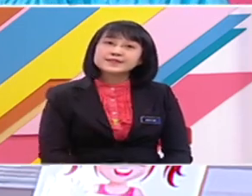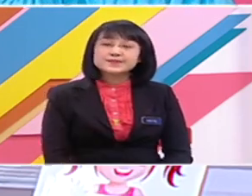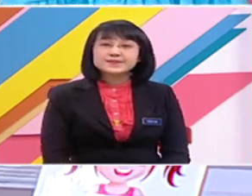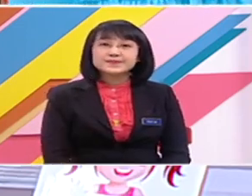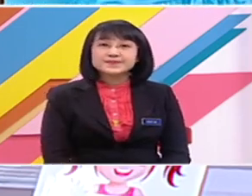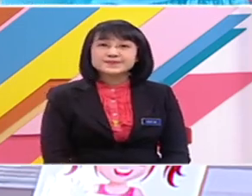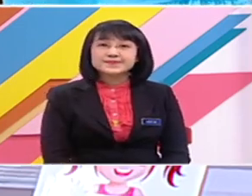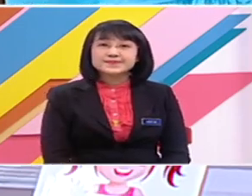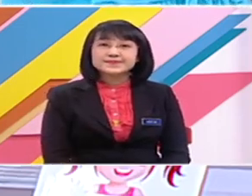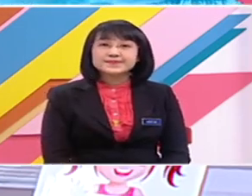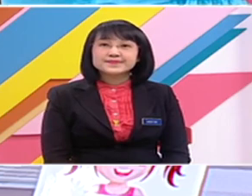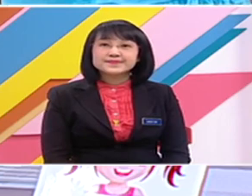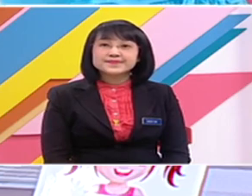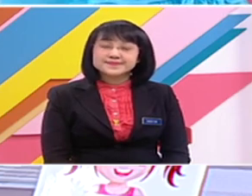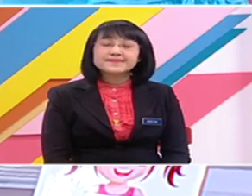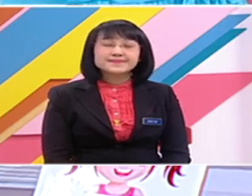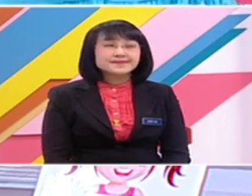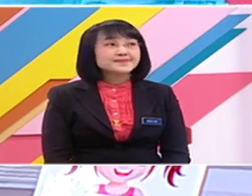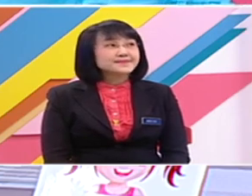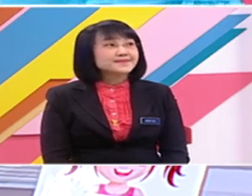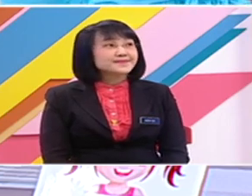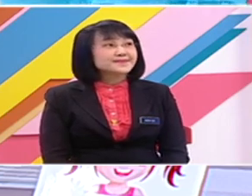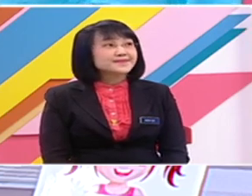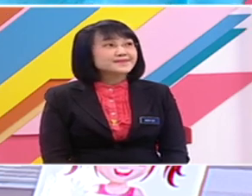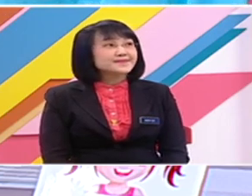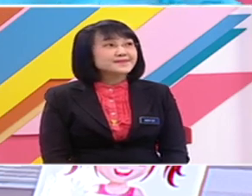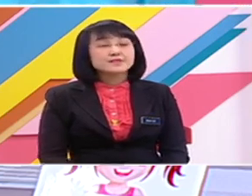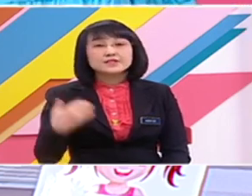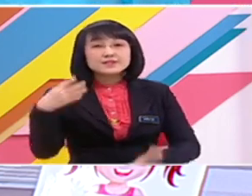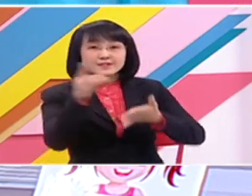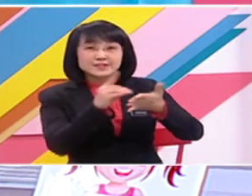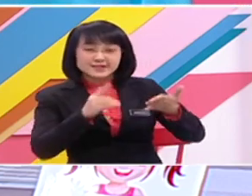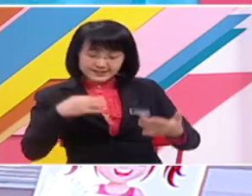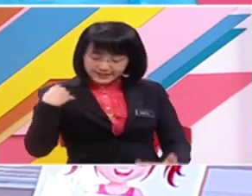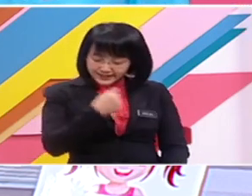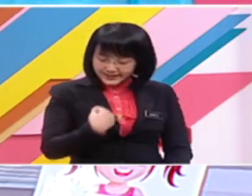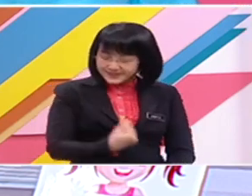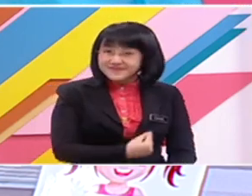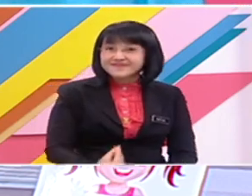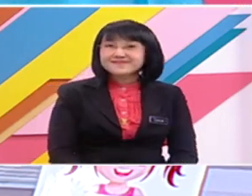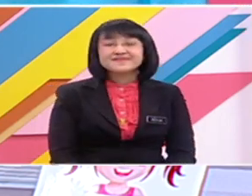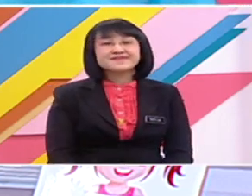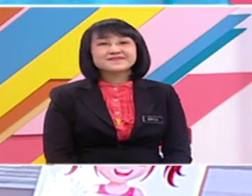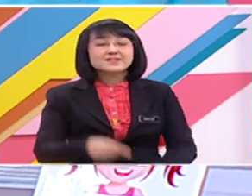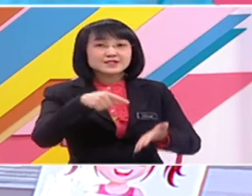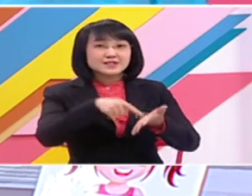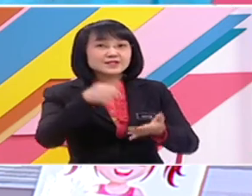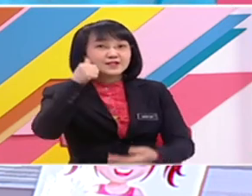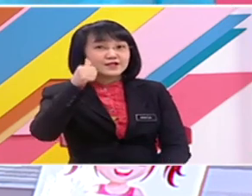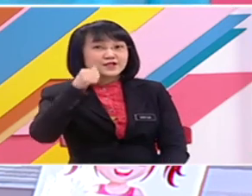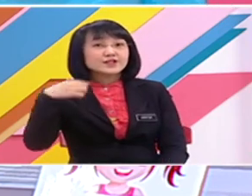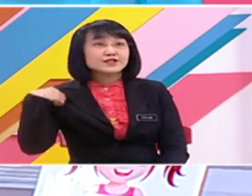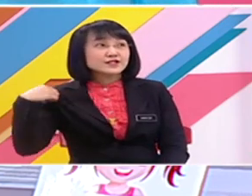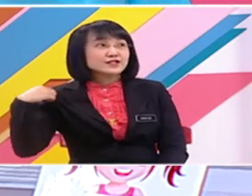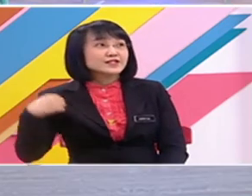And the embroidery as a decoration. Yeah, so nice. So you can tell this is a girl's shirt, right, kids? Okay. Boys